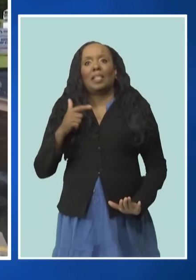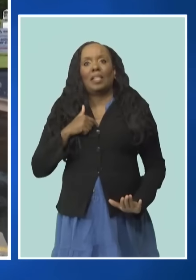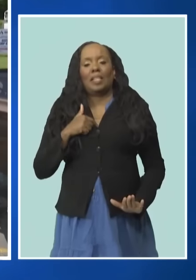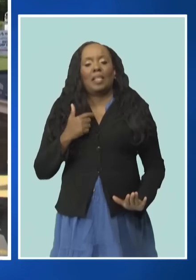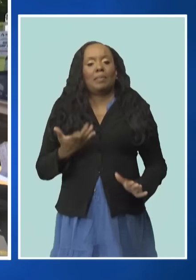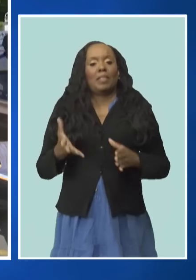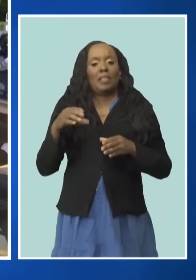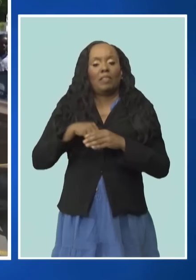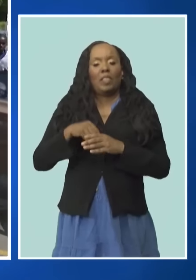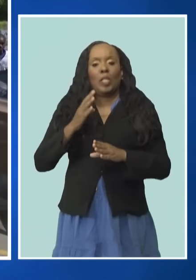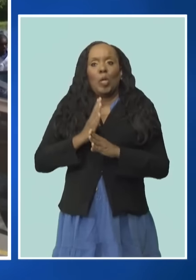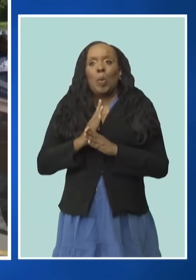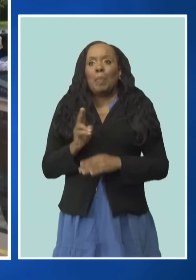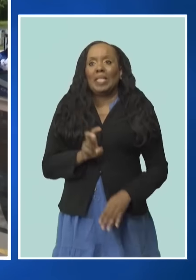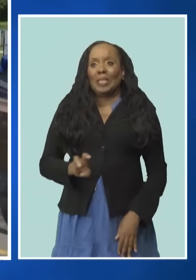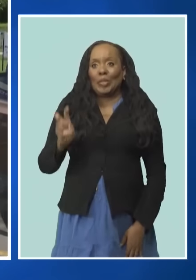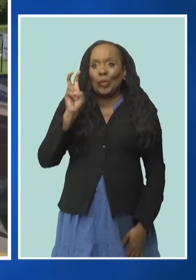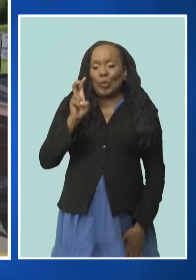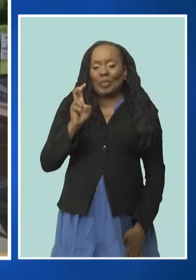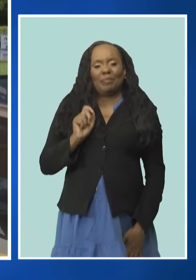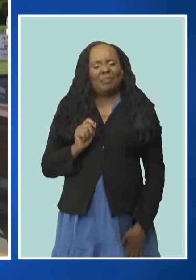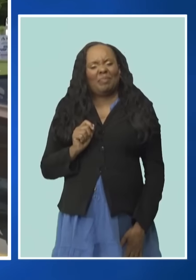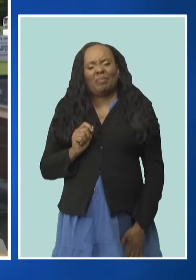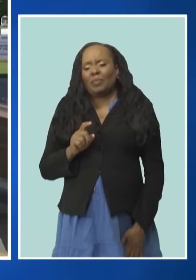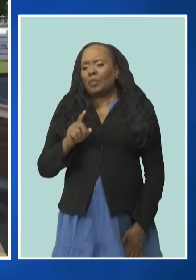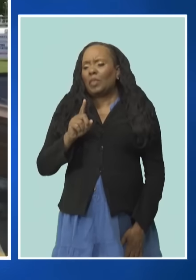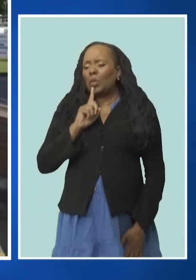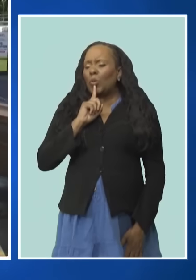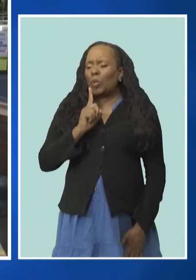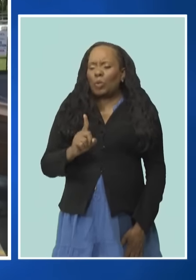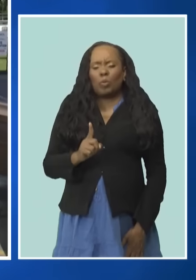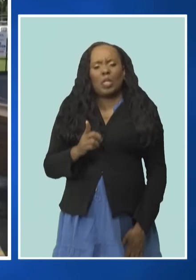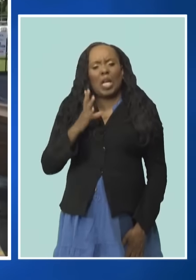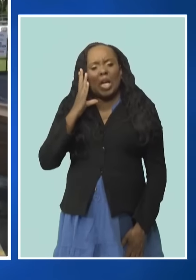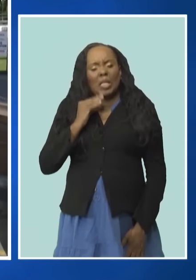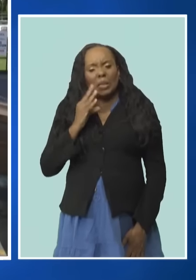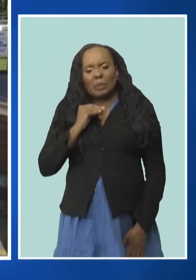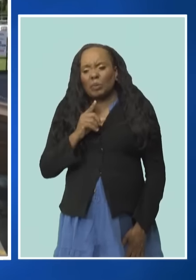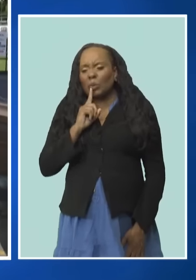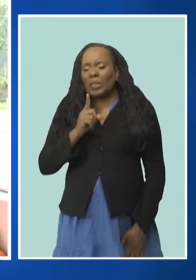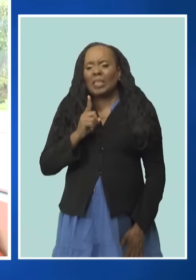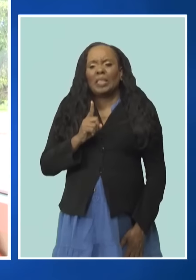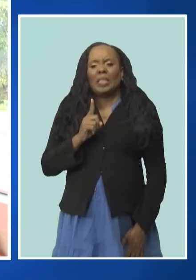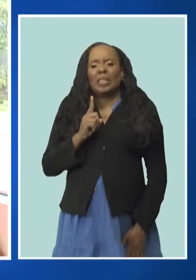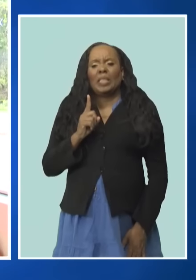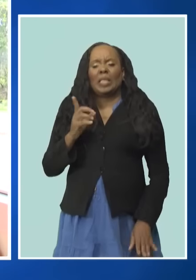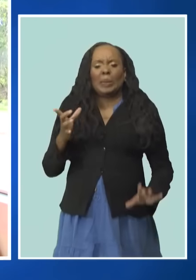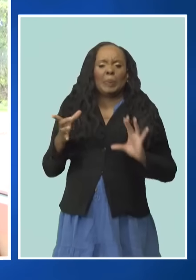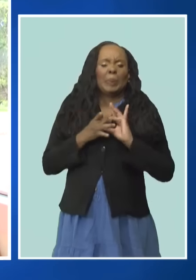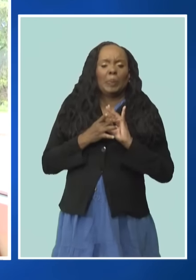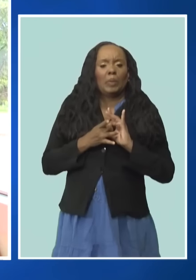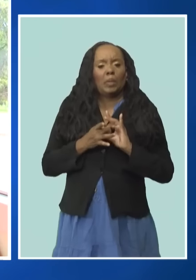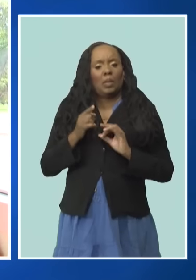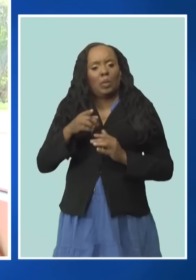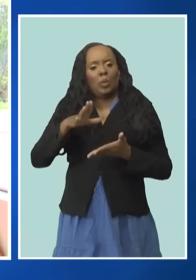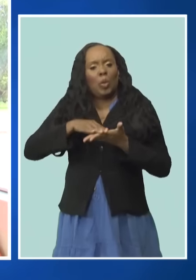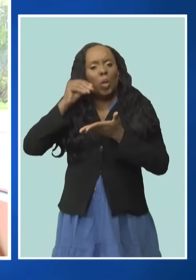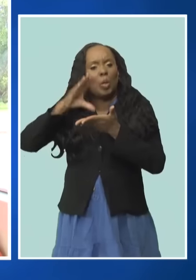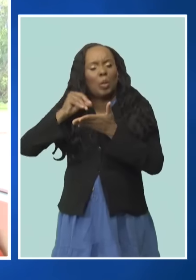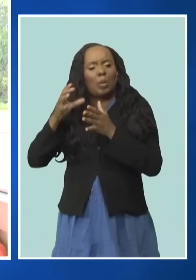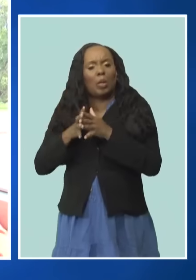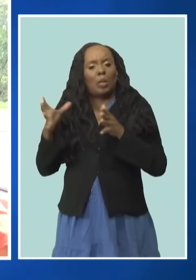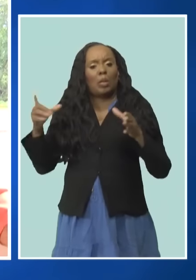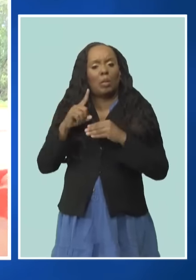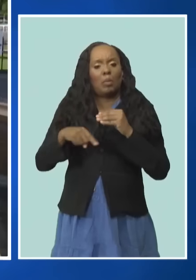tour this morning, and these are the ones that really appeal to me because you get an opportunity to learn so much about Barbados that you probably never